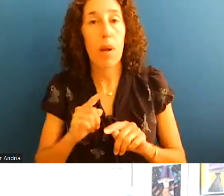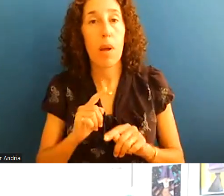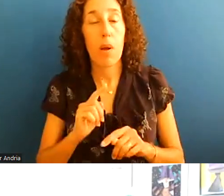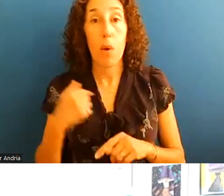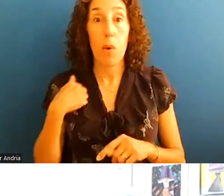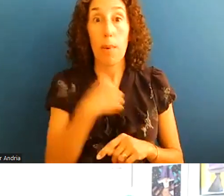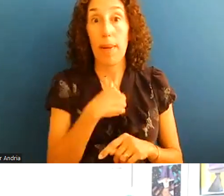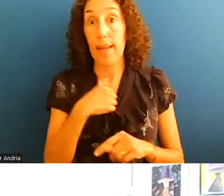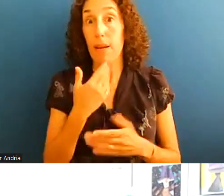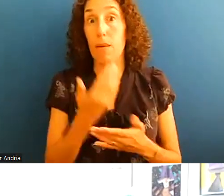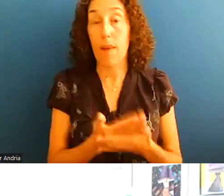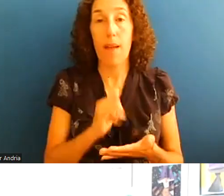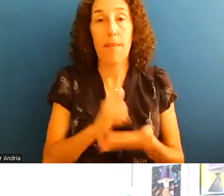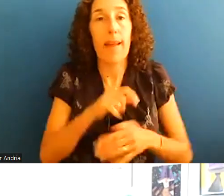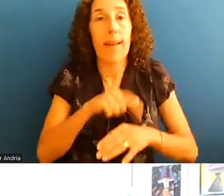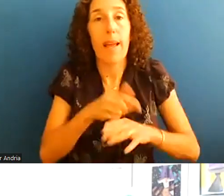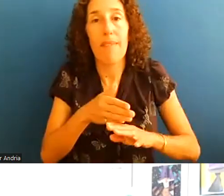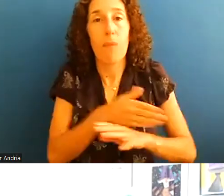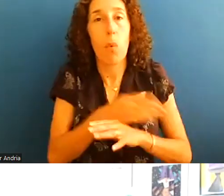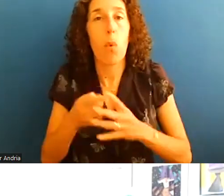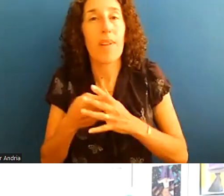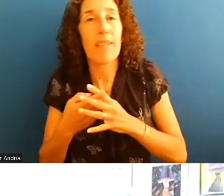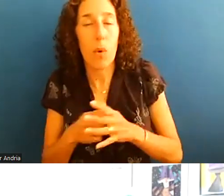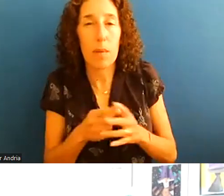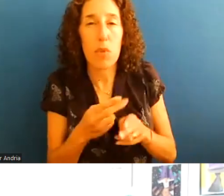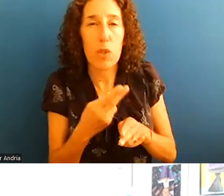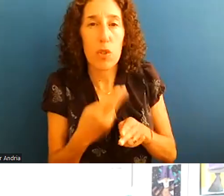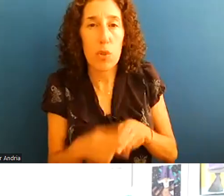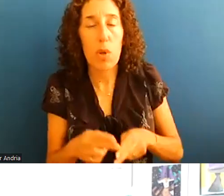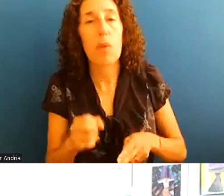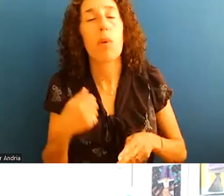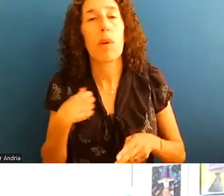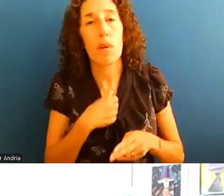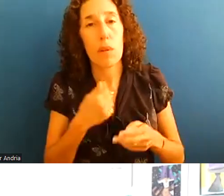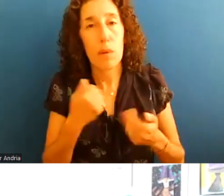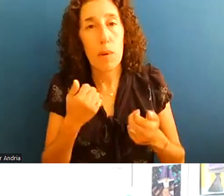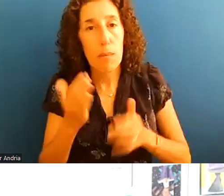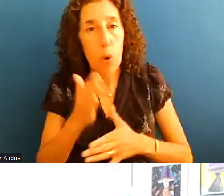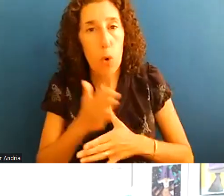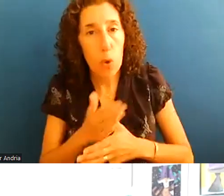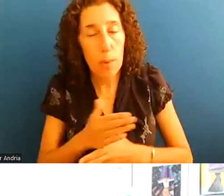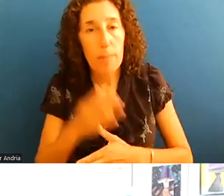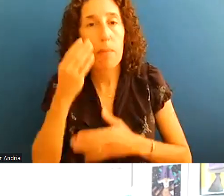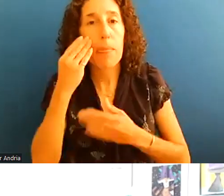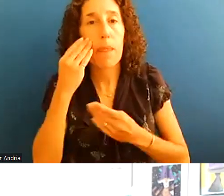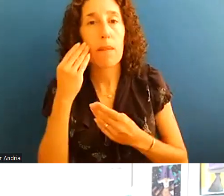together. So we're partnering with each other for information sharing. I always use them in lieu of any family member, unless the